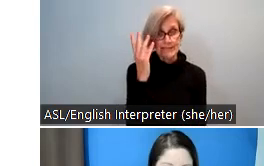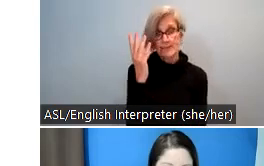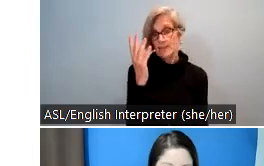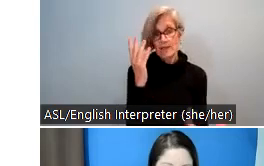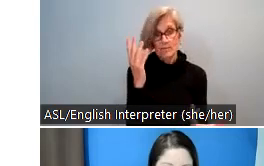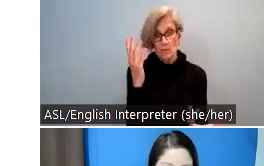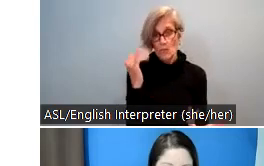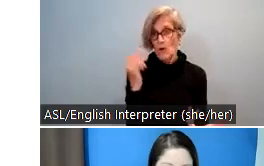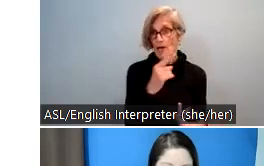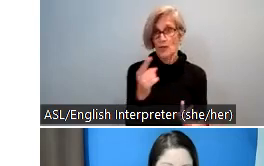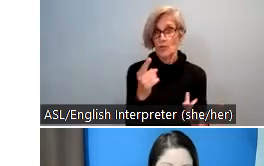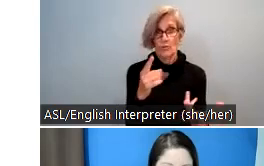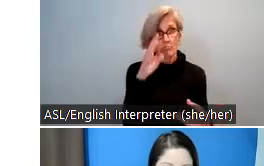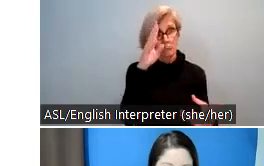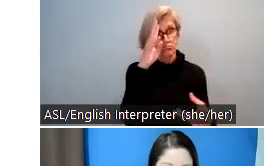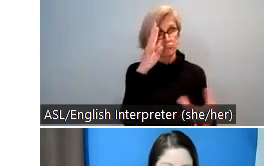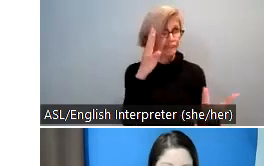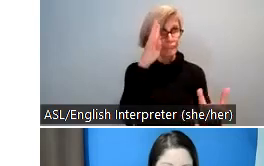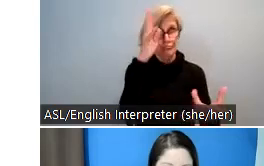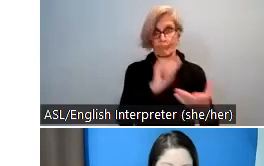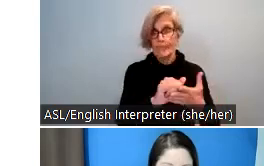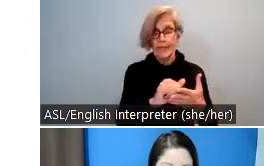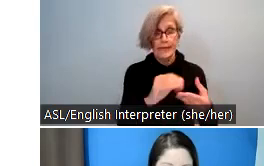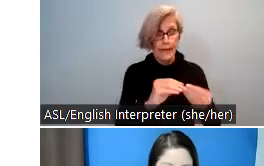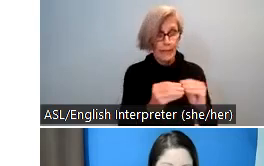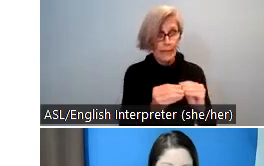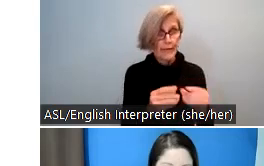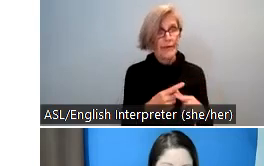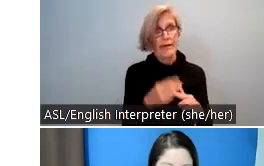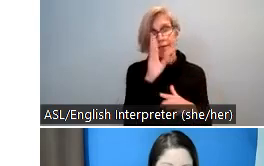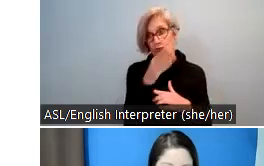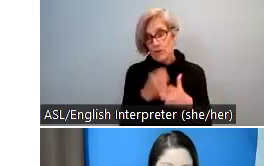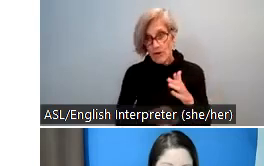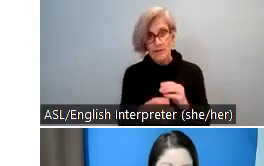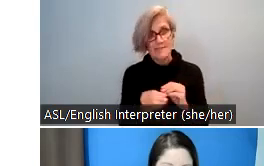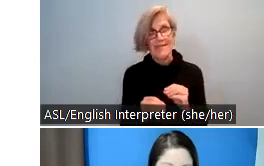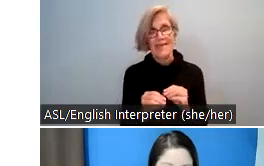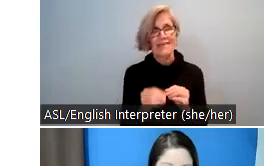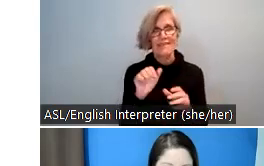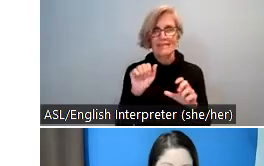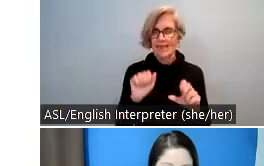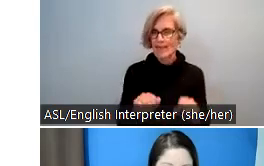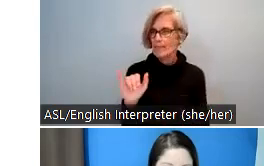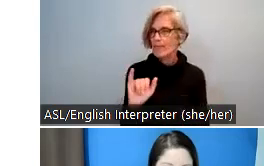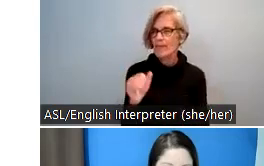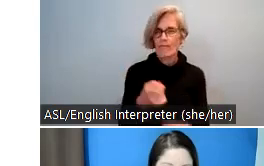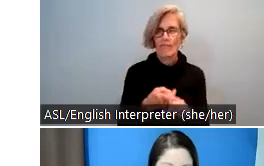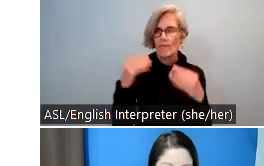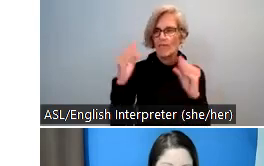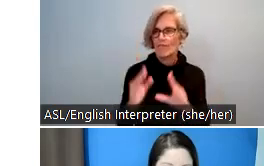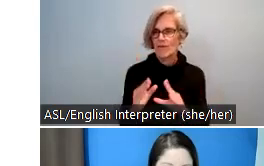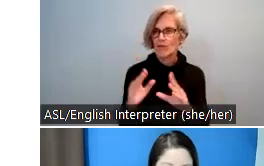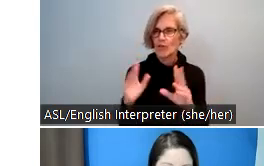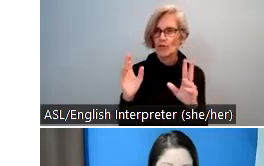and direct cost, those vendor quotes. This information is outlined on the budget